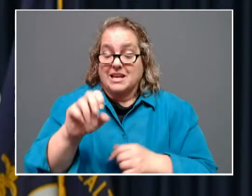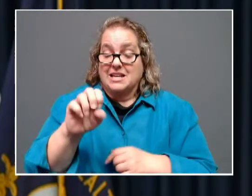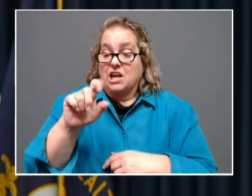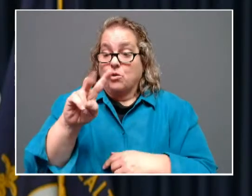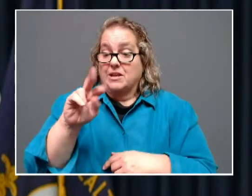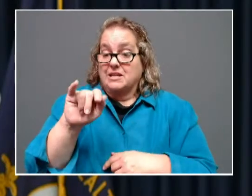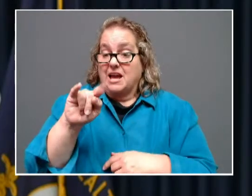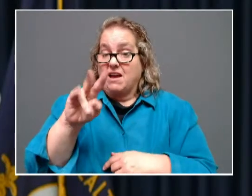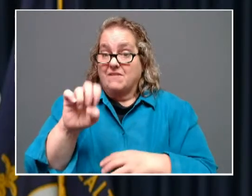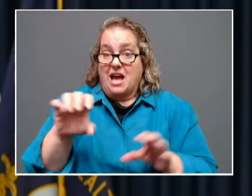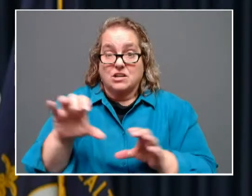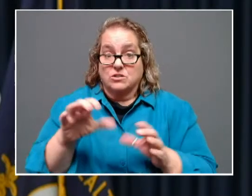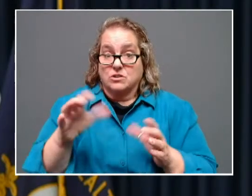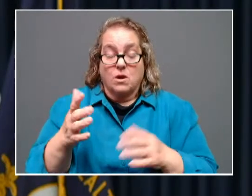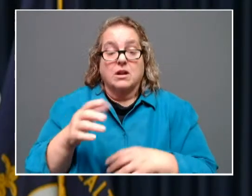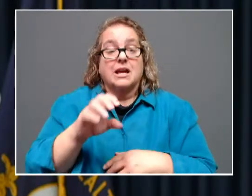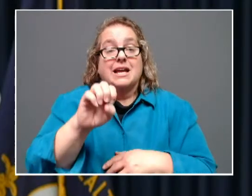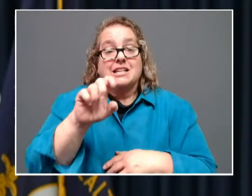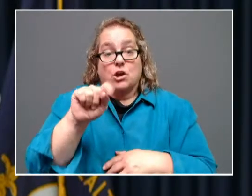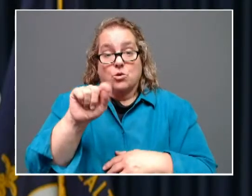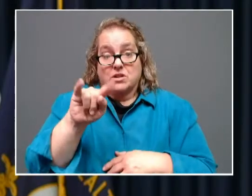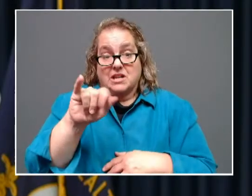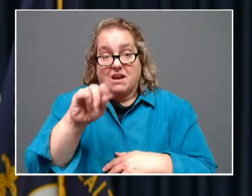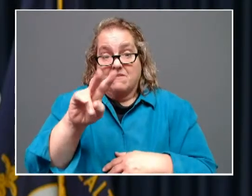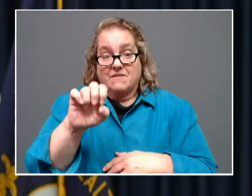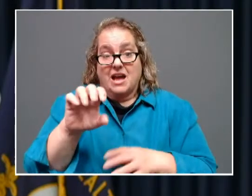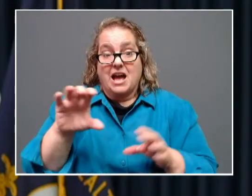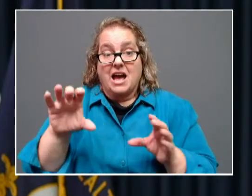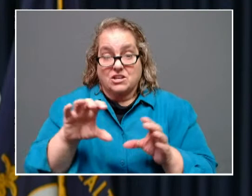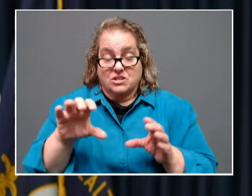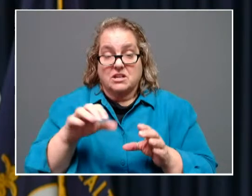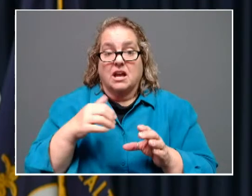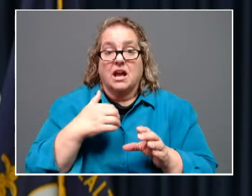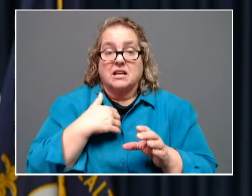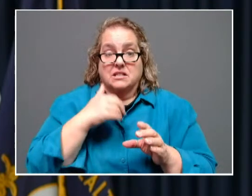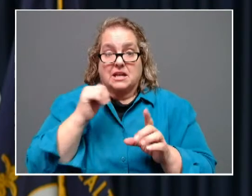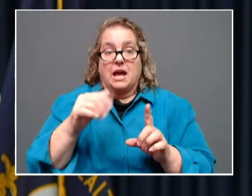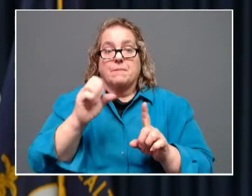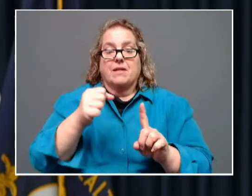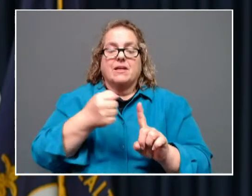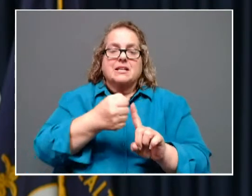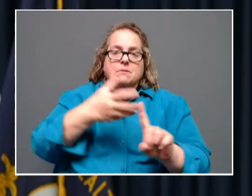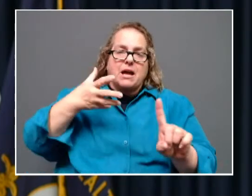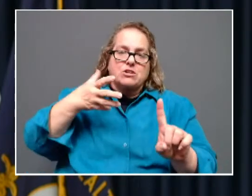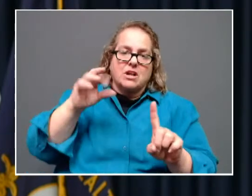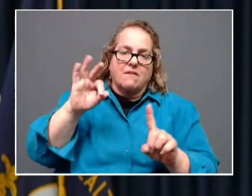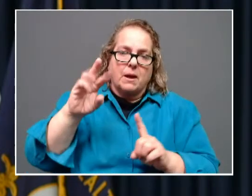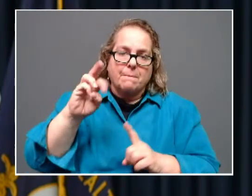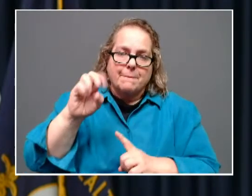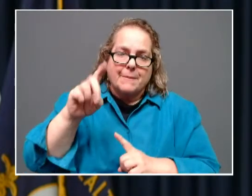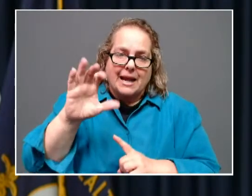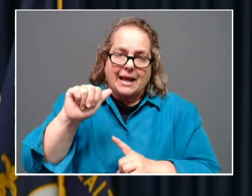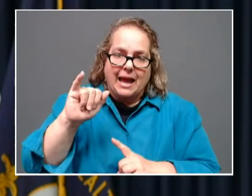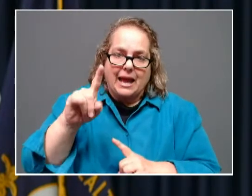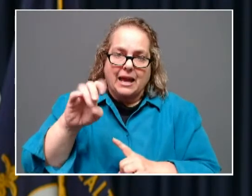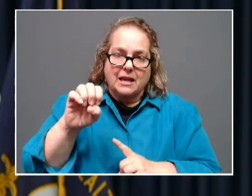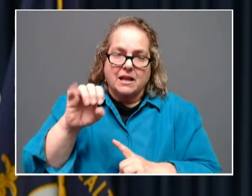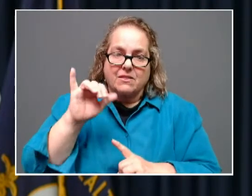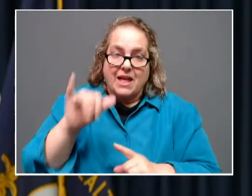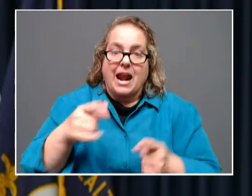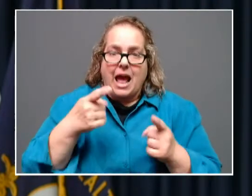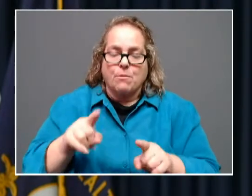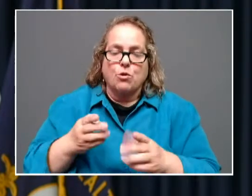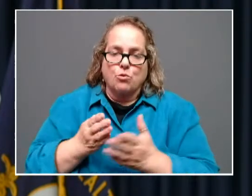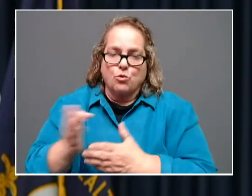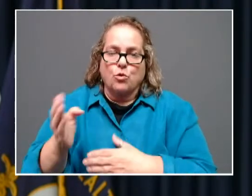been permanent or has certainly lasted. The expansion of Medicaid happened through executive action and continues